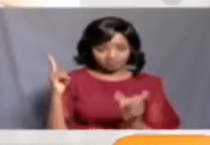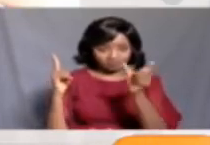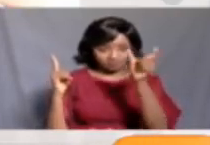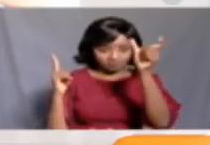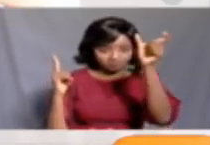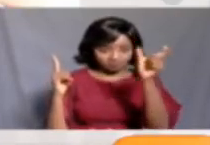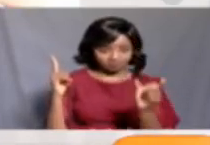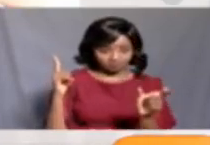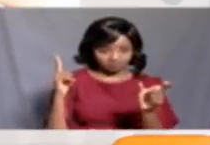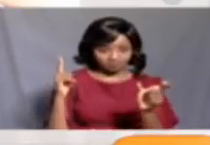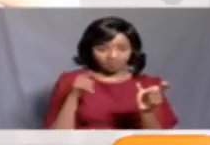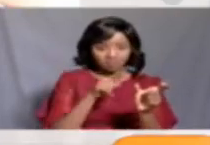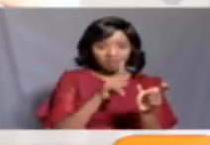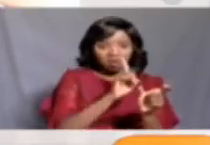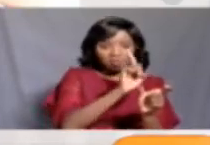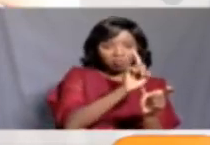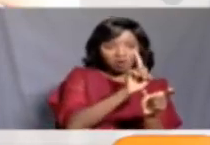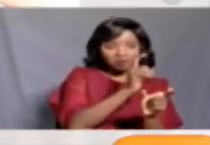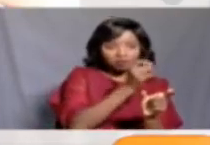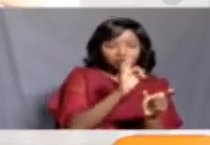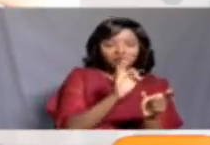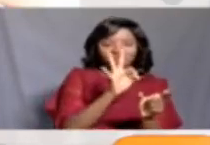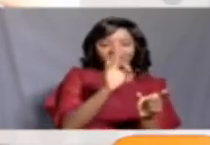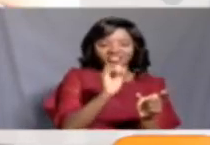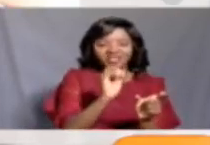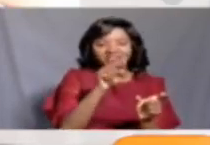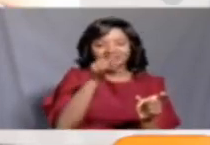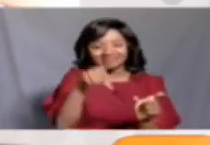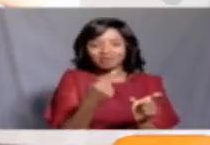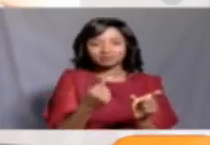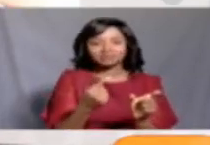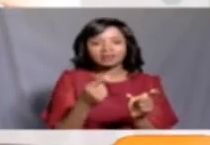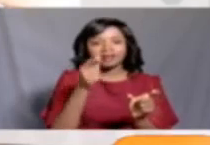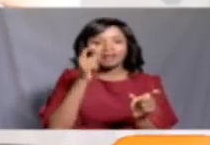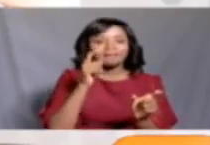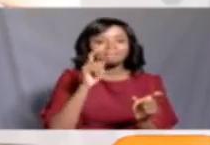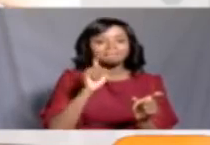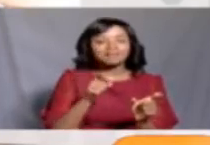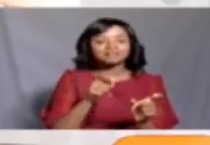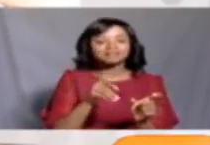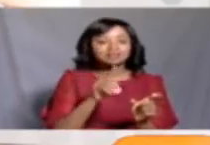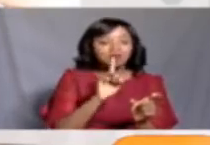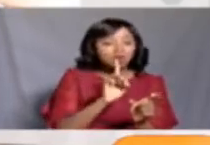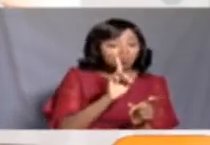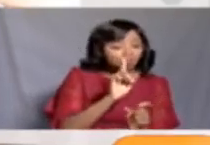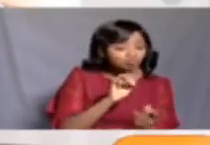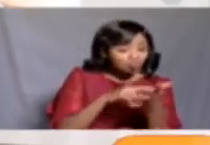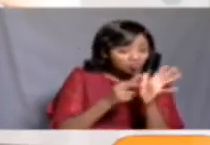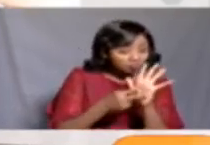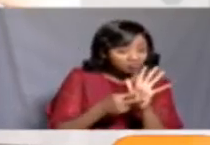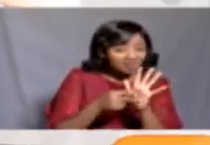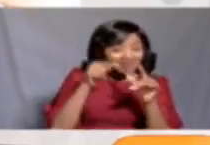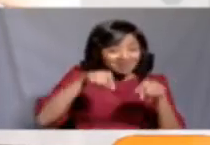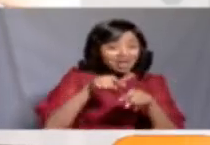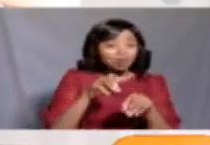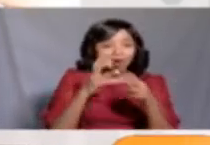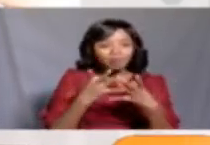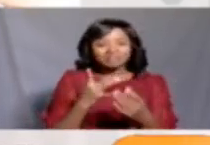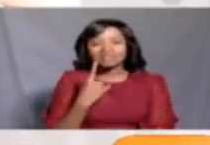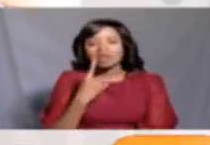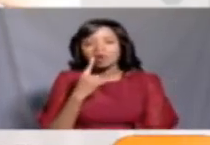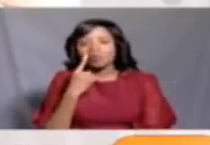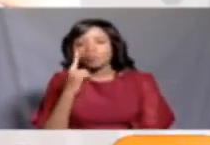one to every 30,000 patients for a psychiatrist. Right now, that ratio is 1